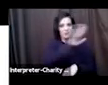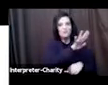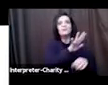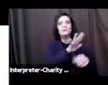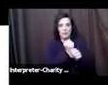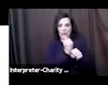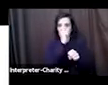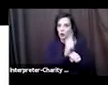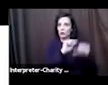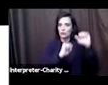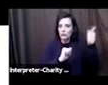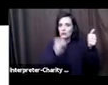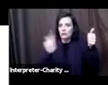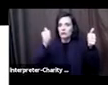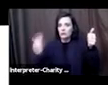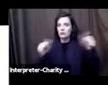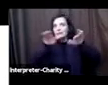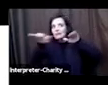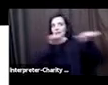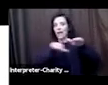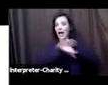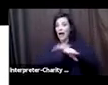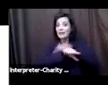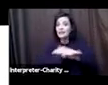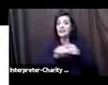people have access to